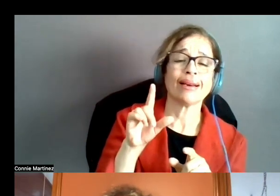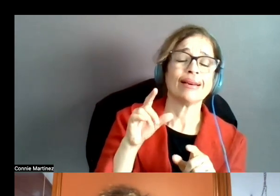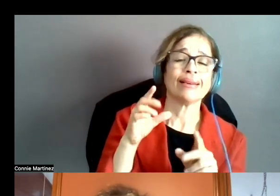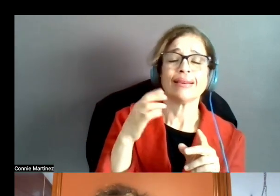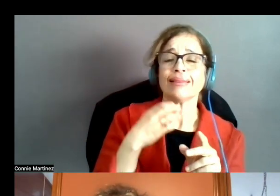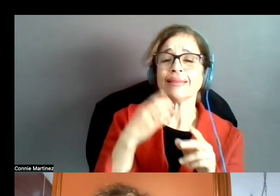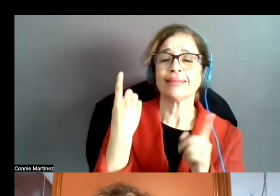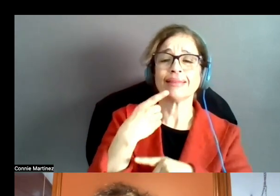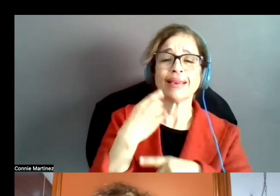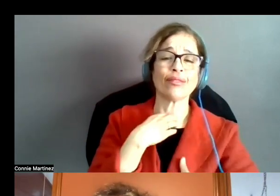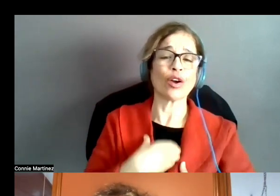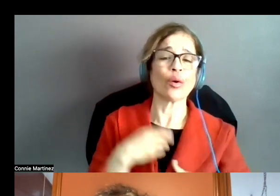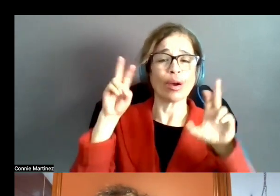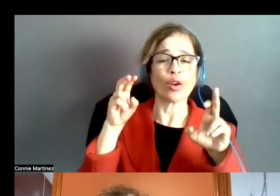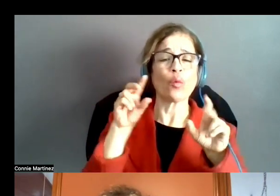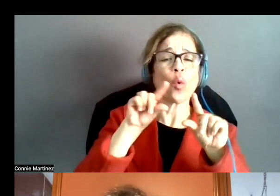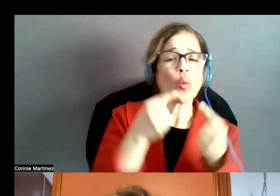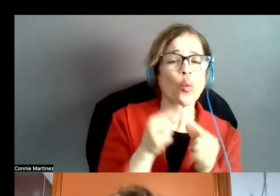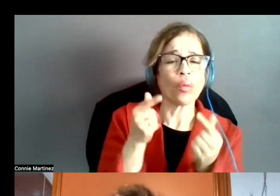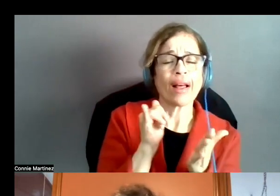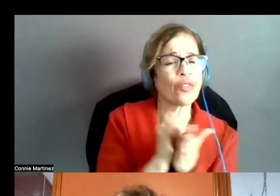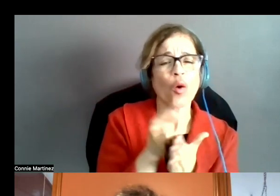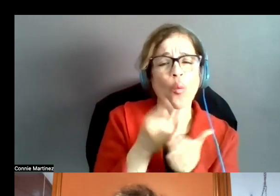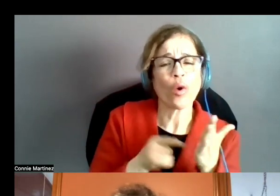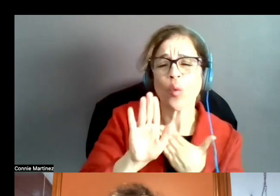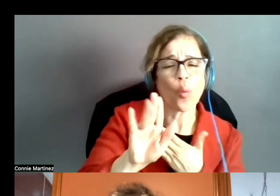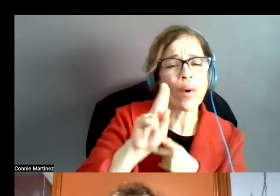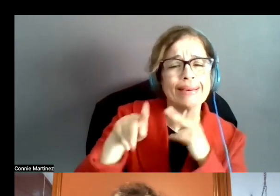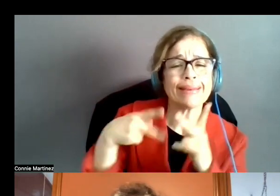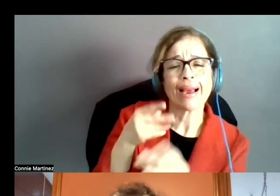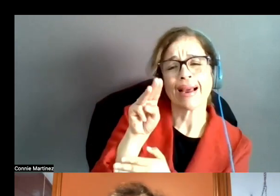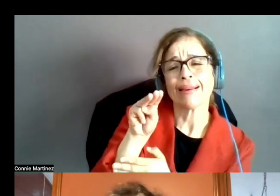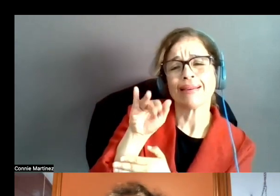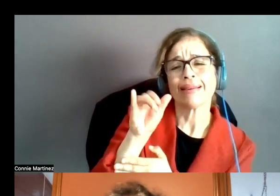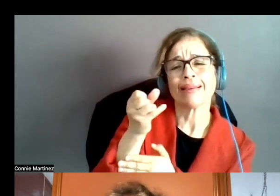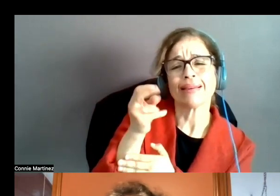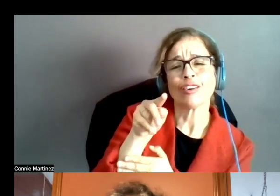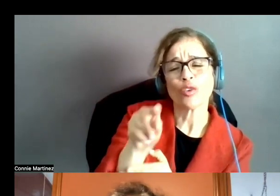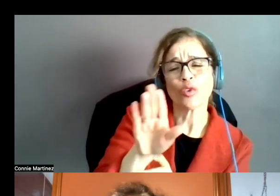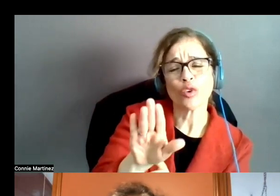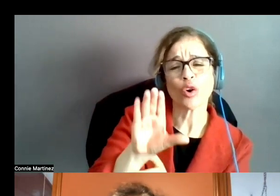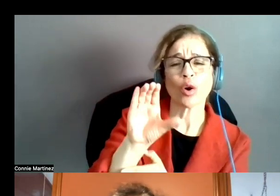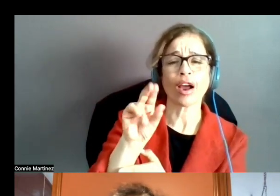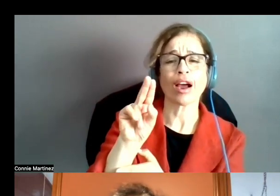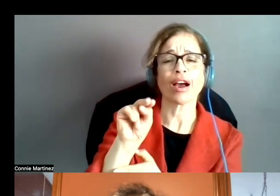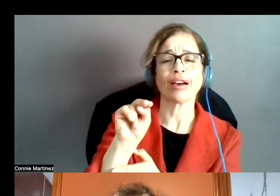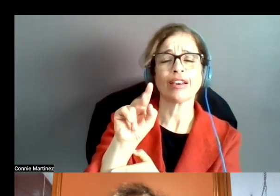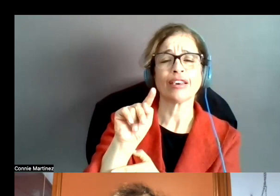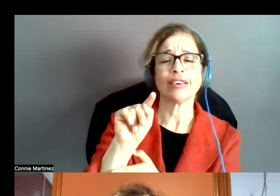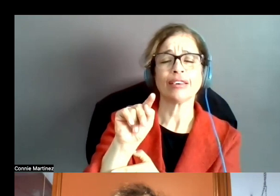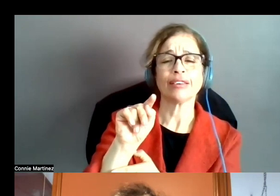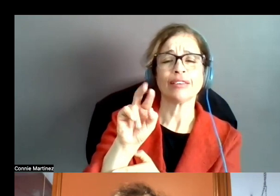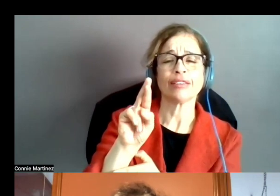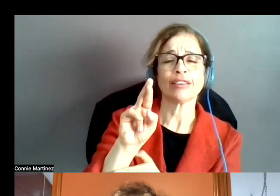or similar groups like that. What types of missions do your Grooversities have?